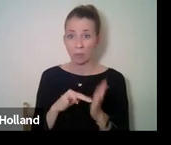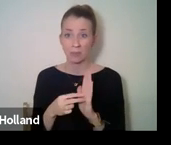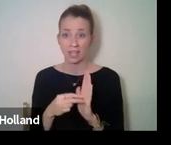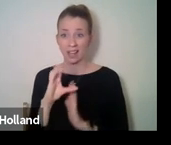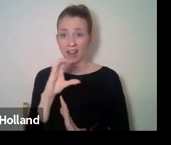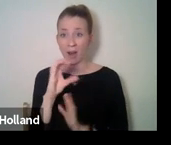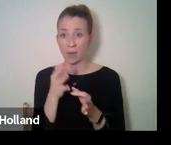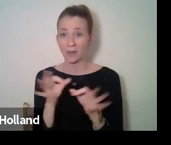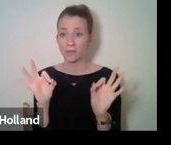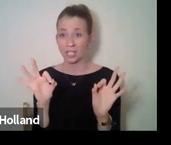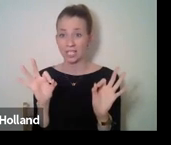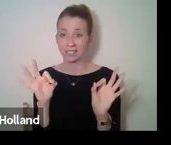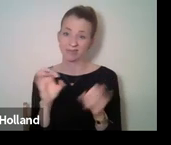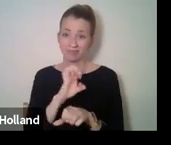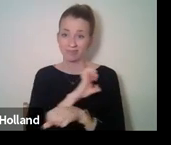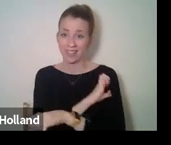Por favor.